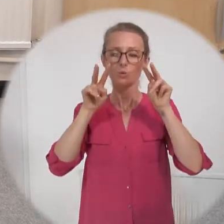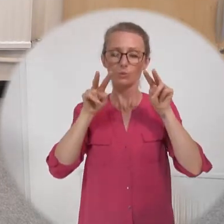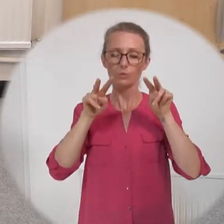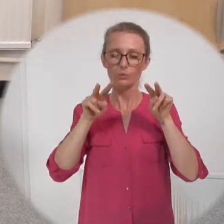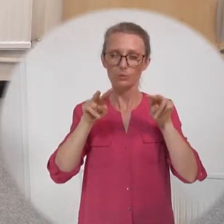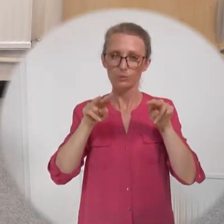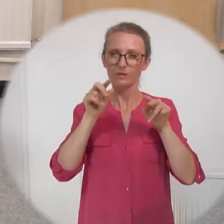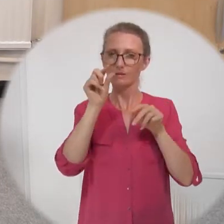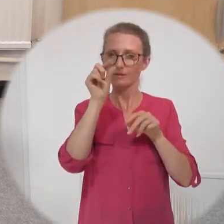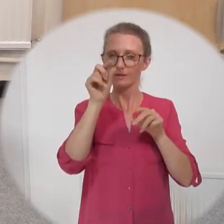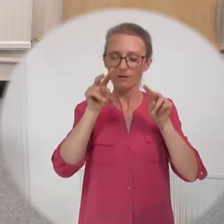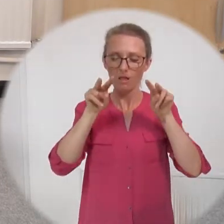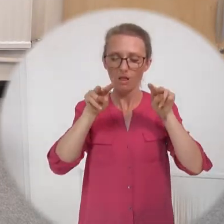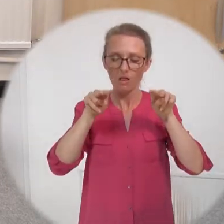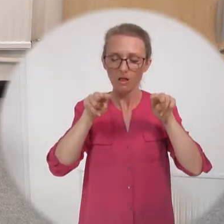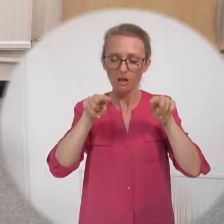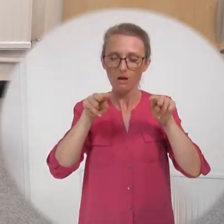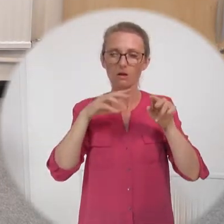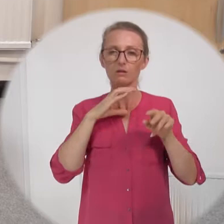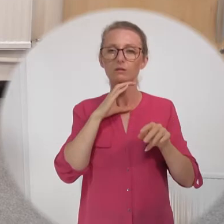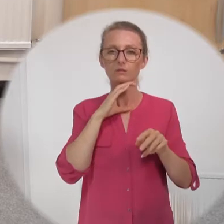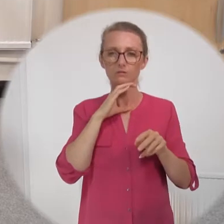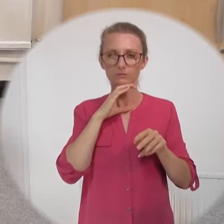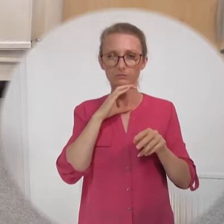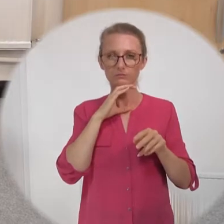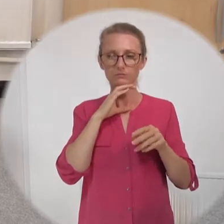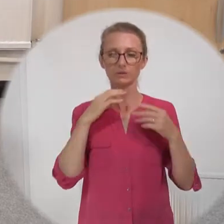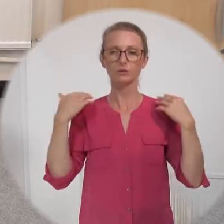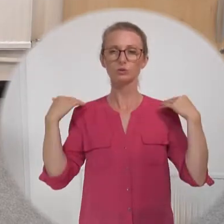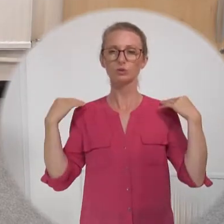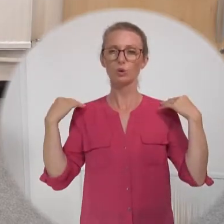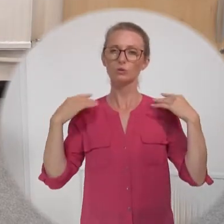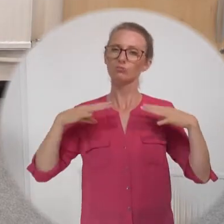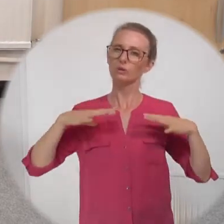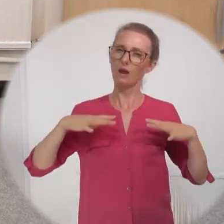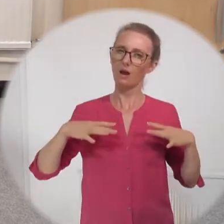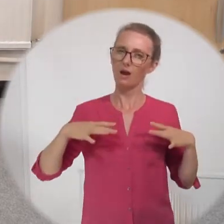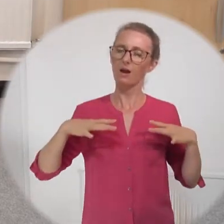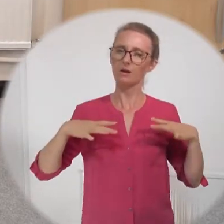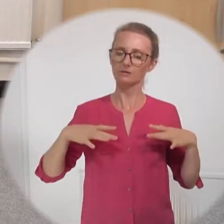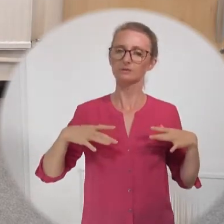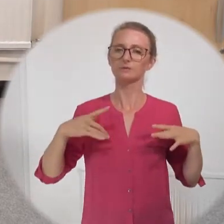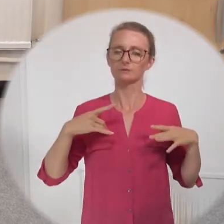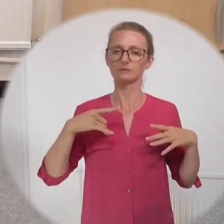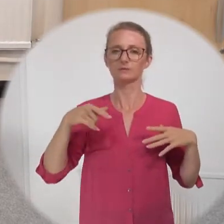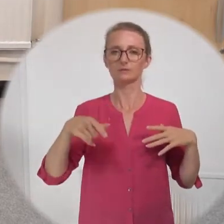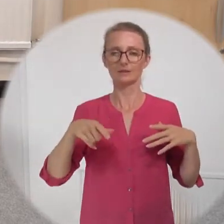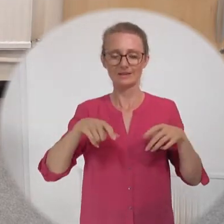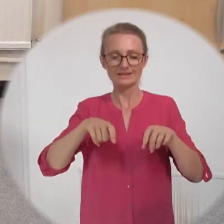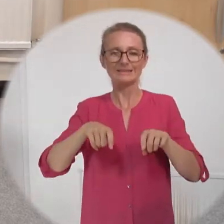Relax the shoulders, sink the hips so that your knees are slightly